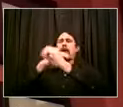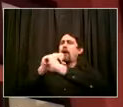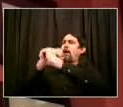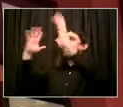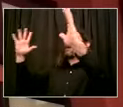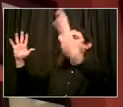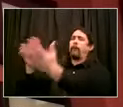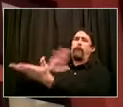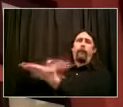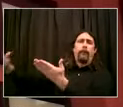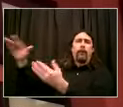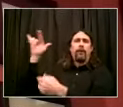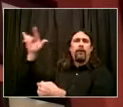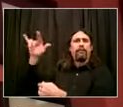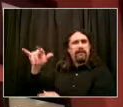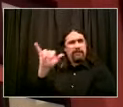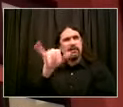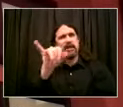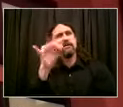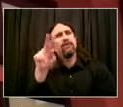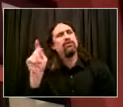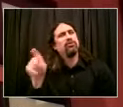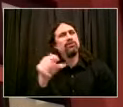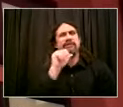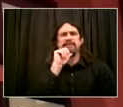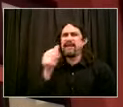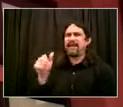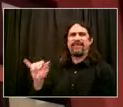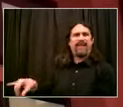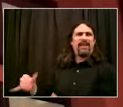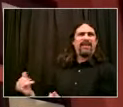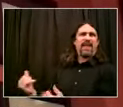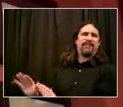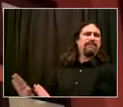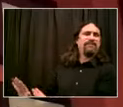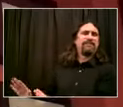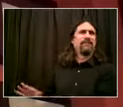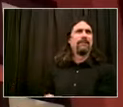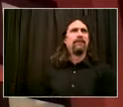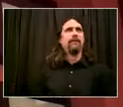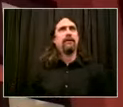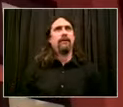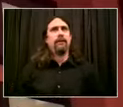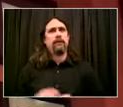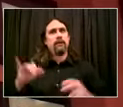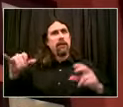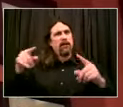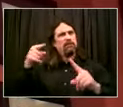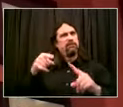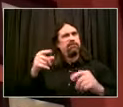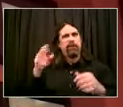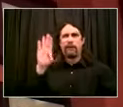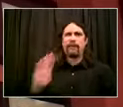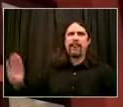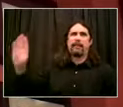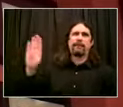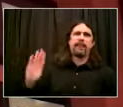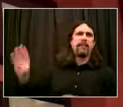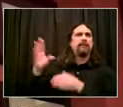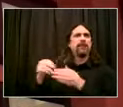more than $10 billion of private investment, creating 20,000 direct and indirect jobs, billions of dollars